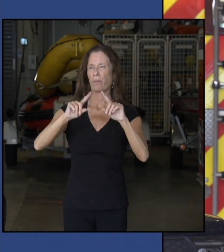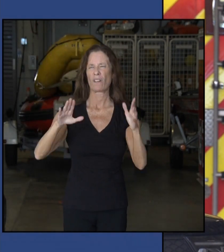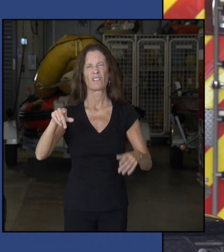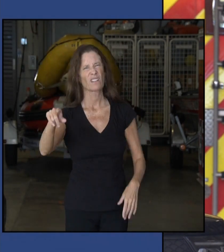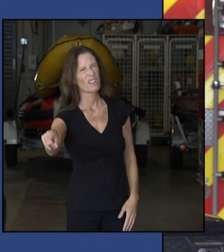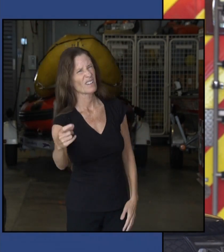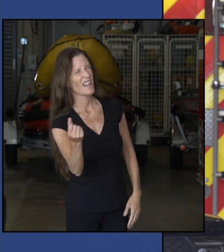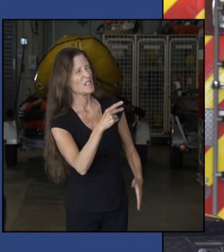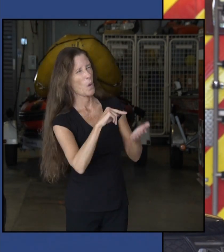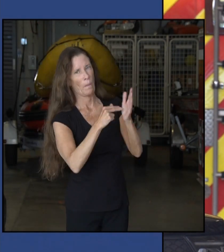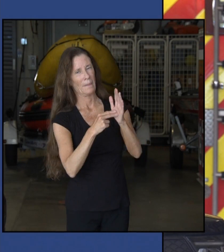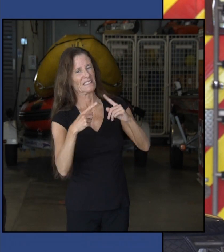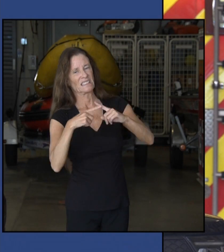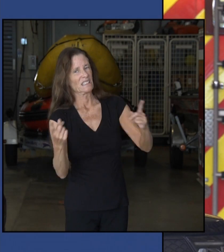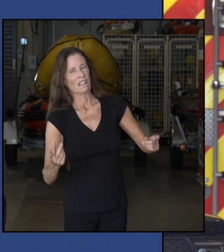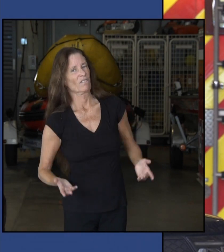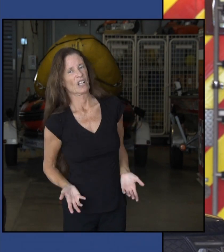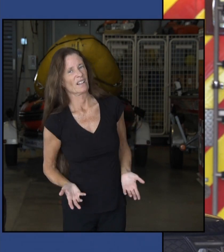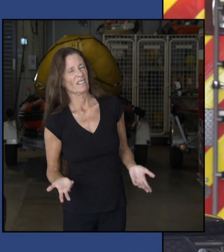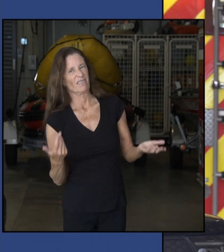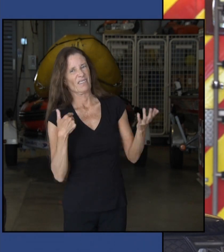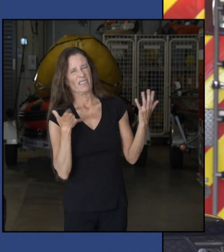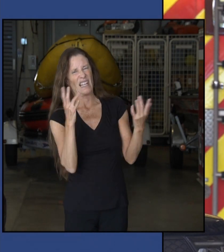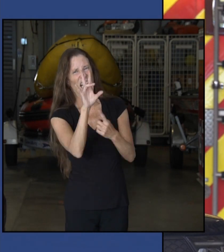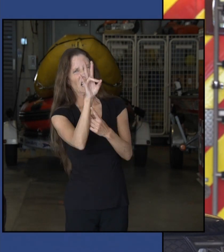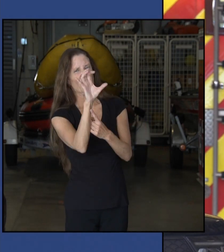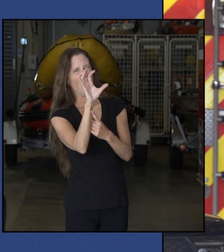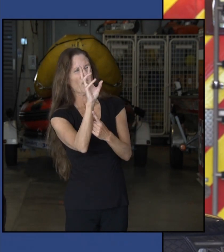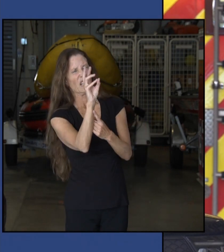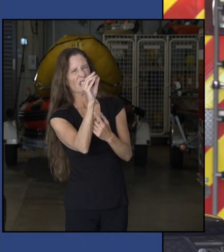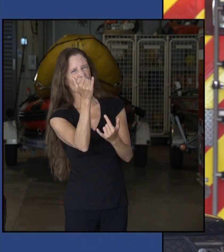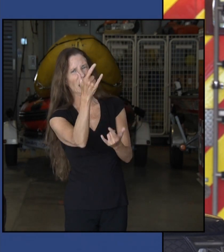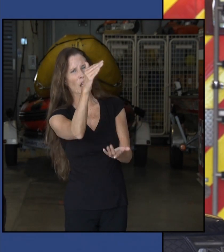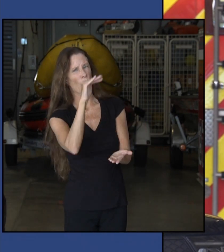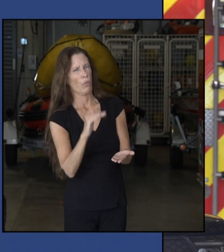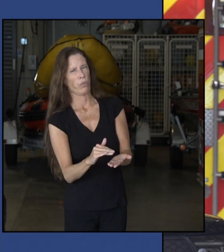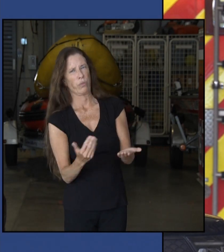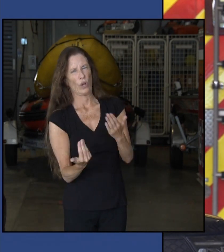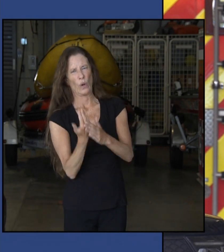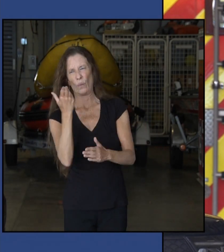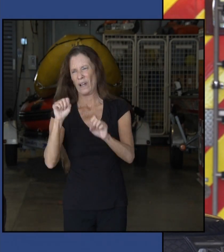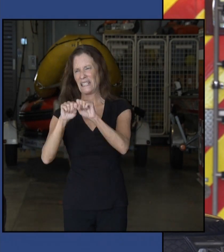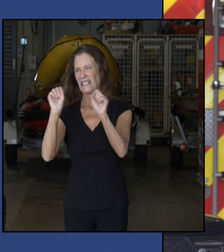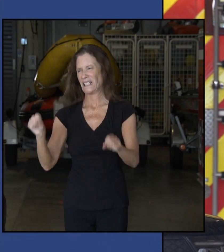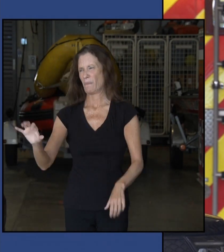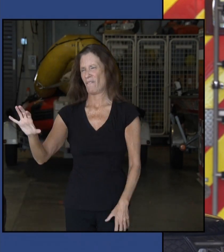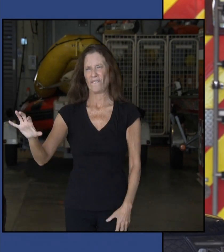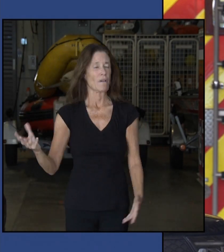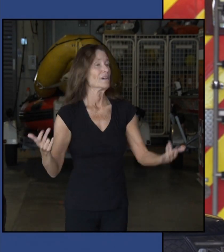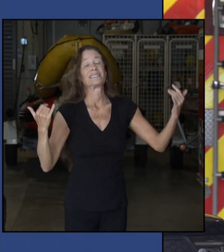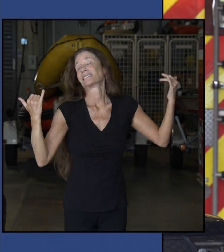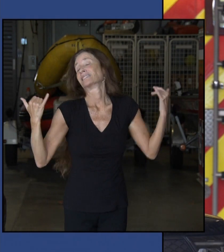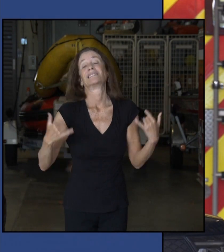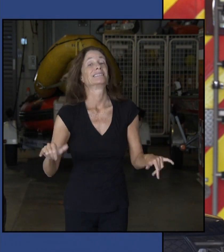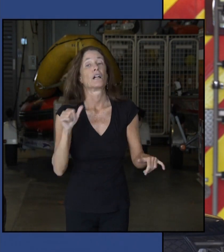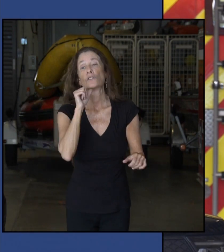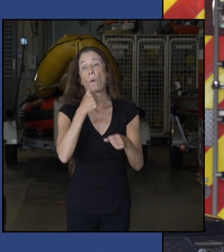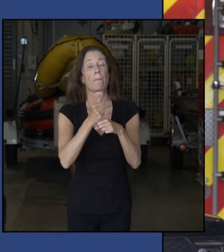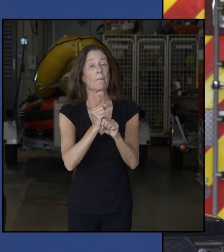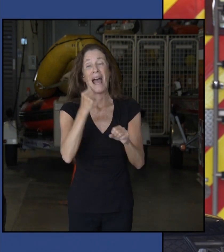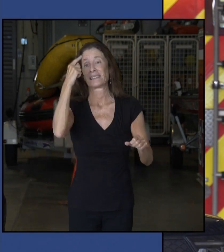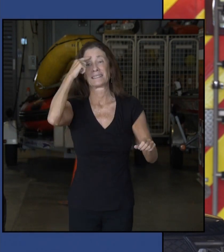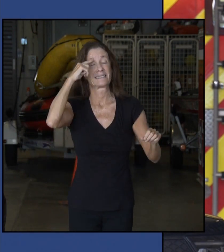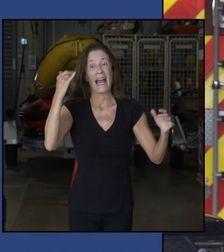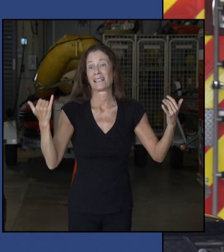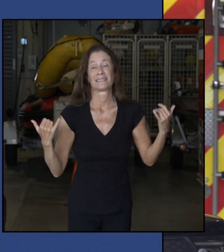the system you used, and there's 522 under the system the federal government wants to use? Does it mean that people who had